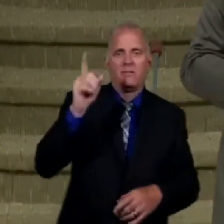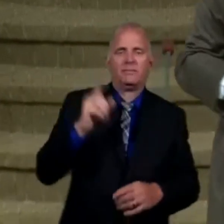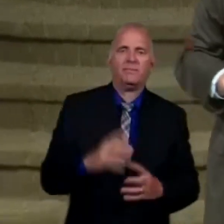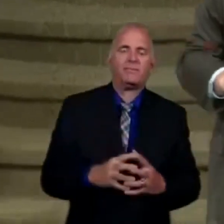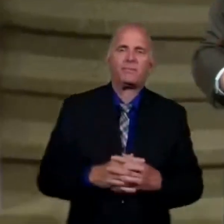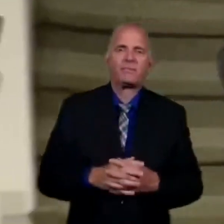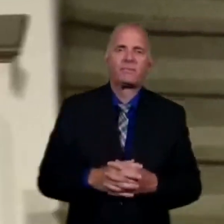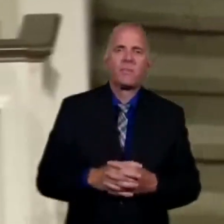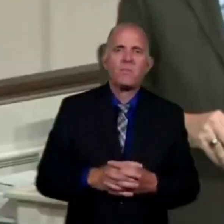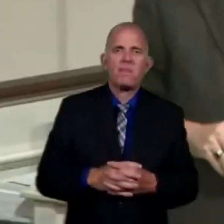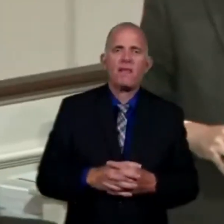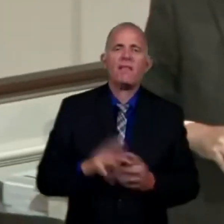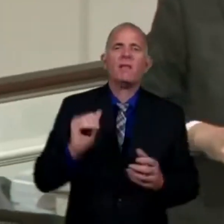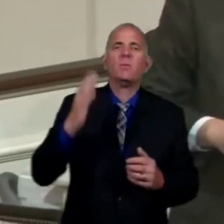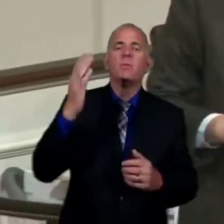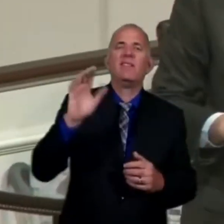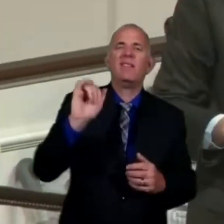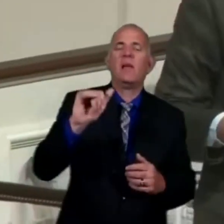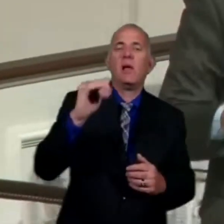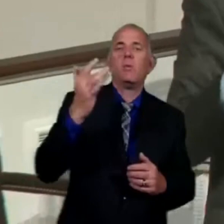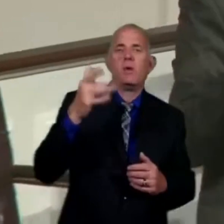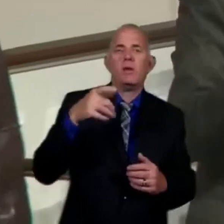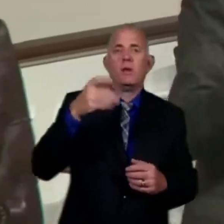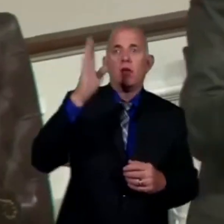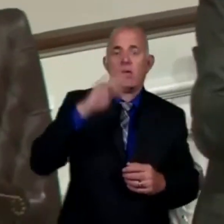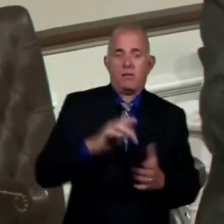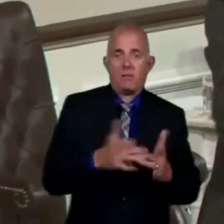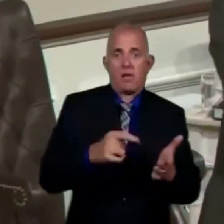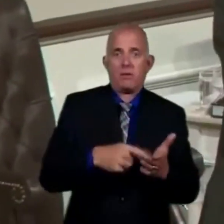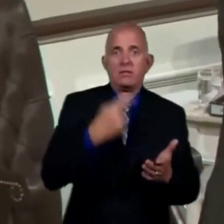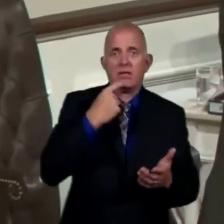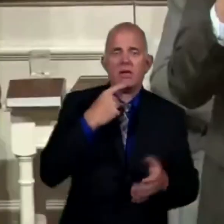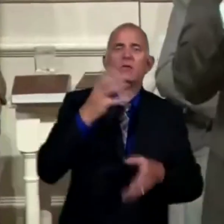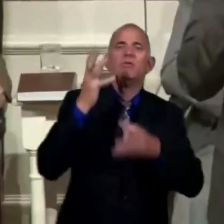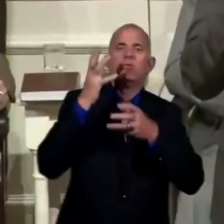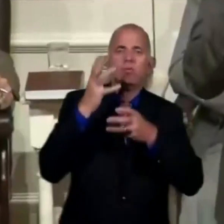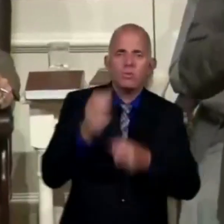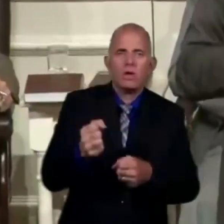And that's why the Bible is going to say later in this passage of Scripture, now then faith cometh by,